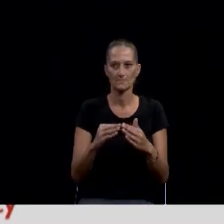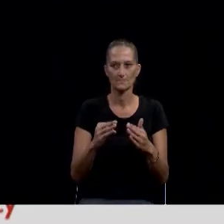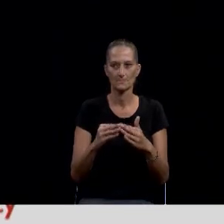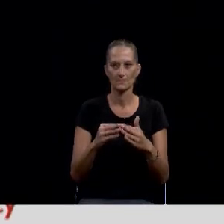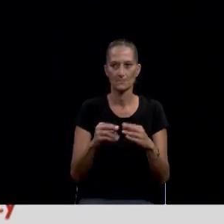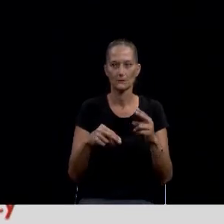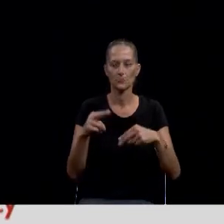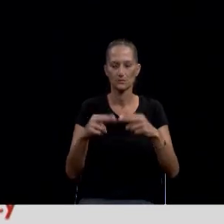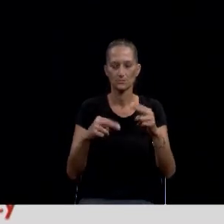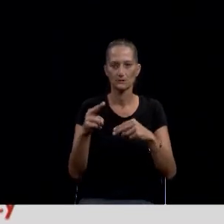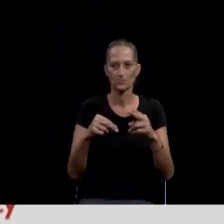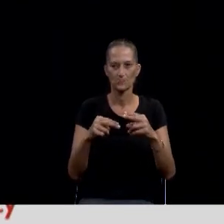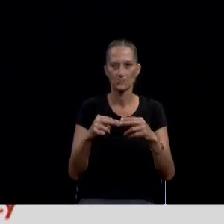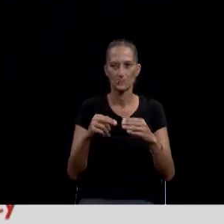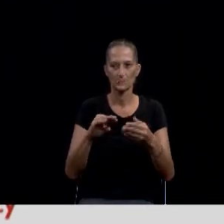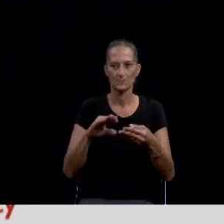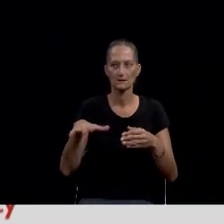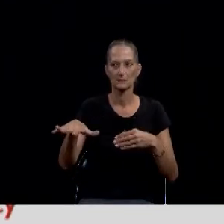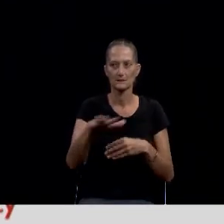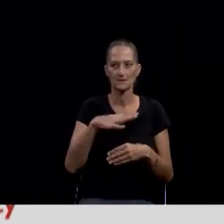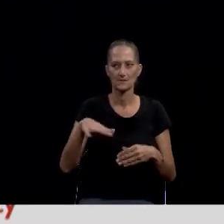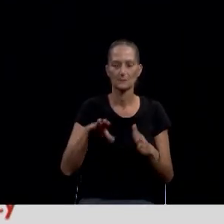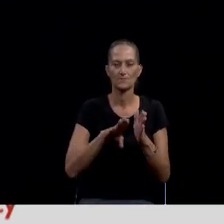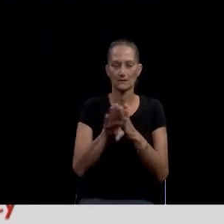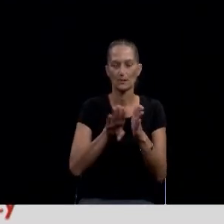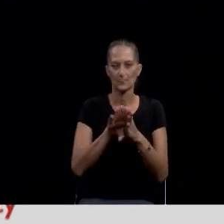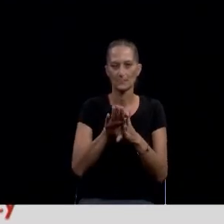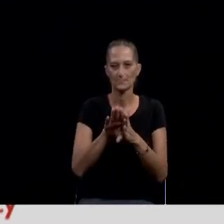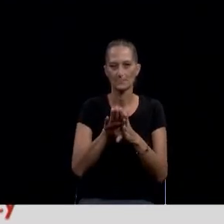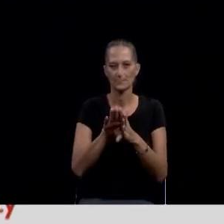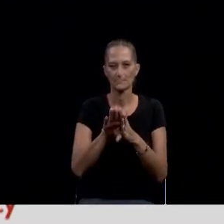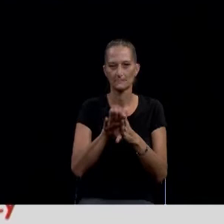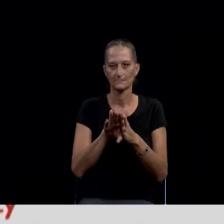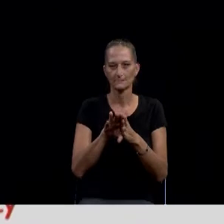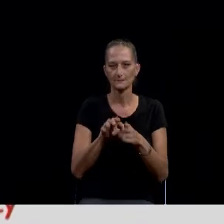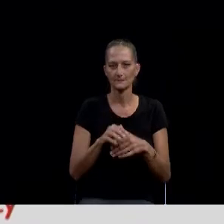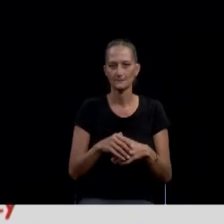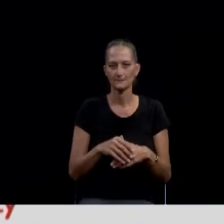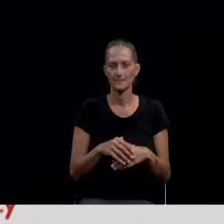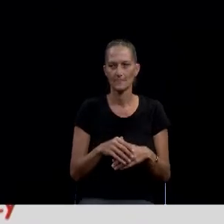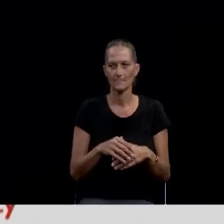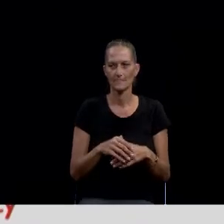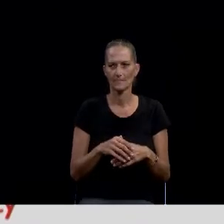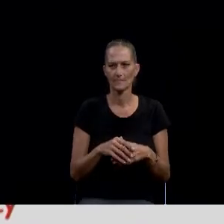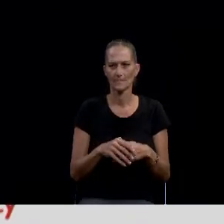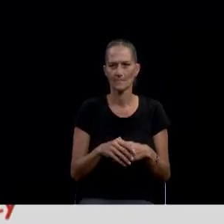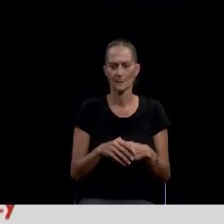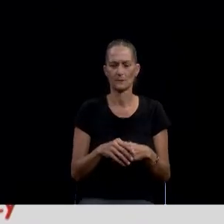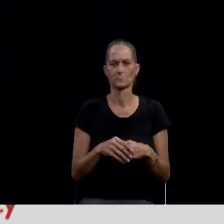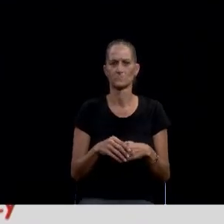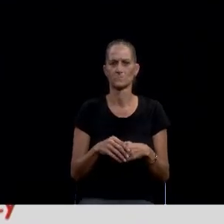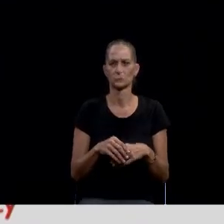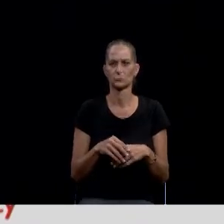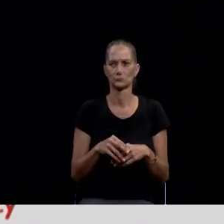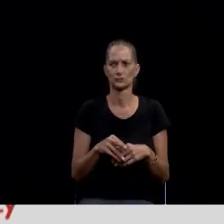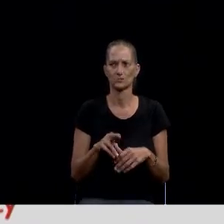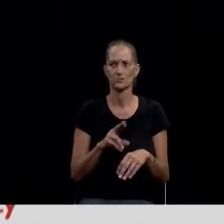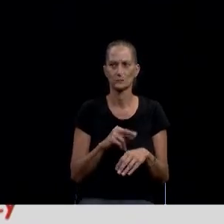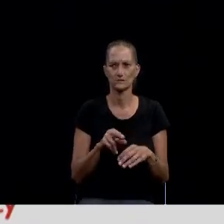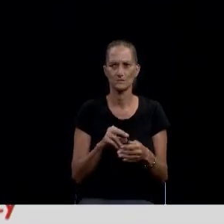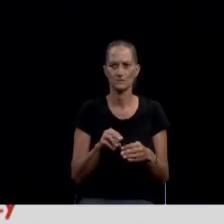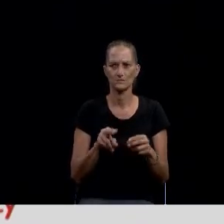We quickly learned that the traditional design, bid, build process would extend the construction timeline. So in order to